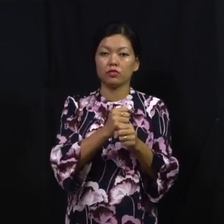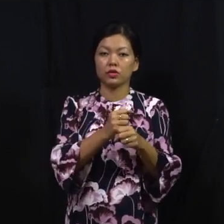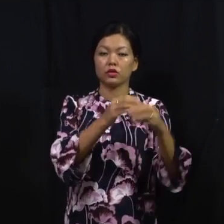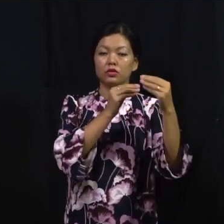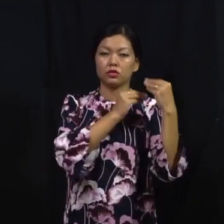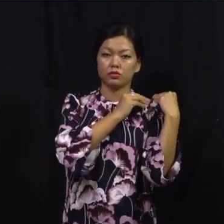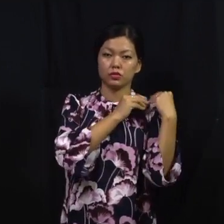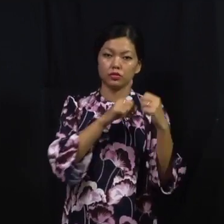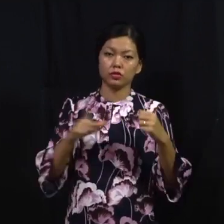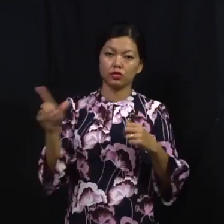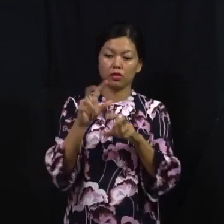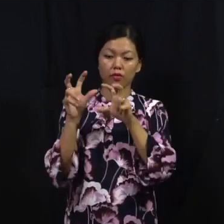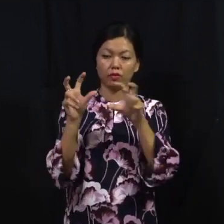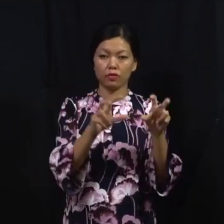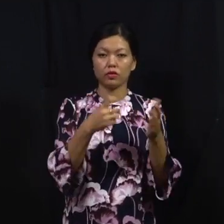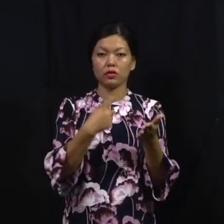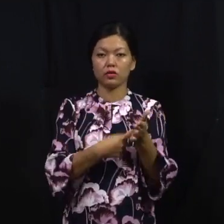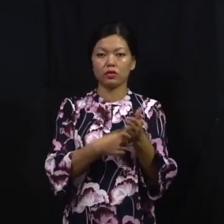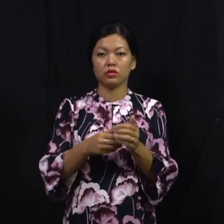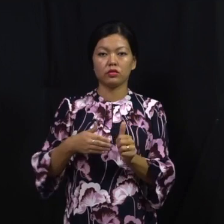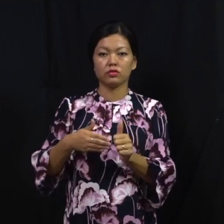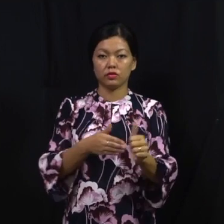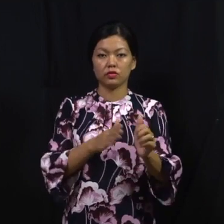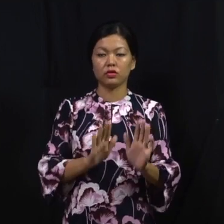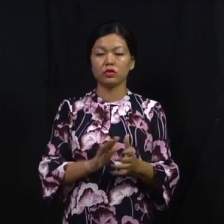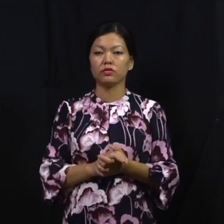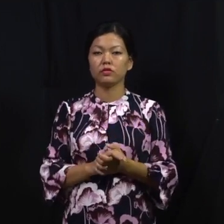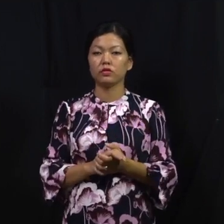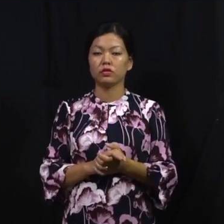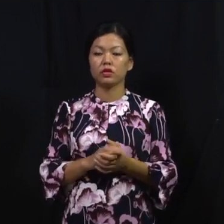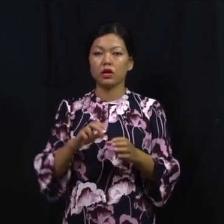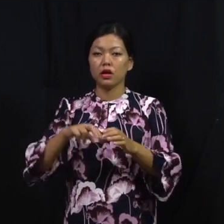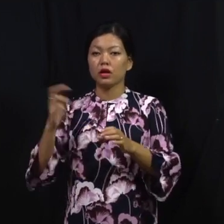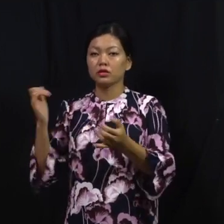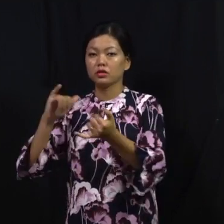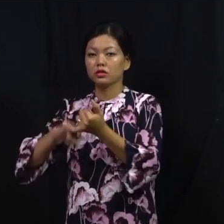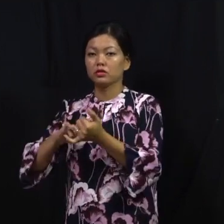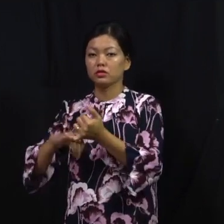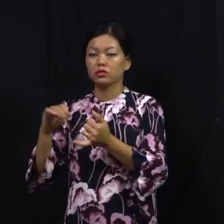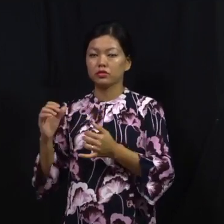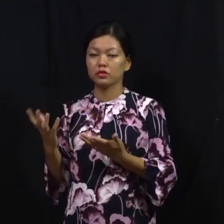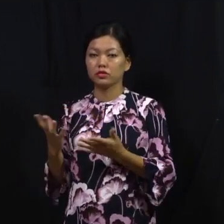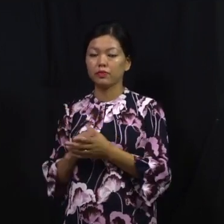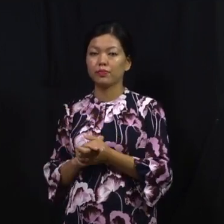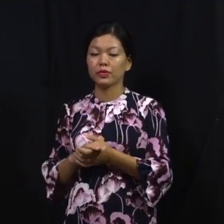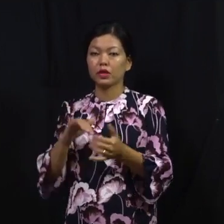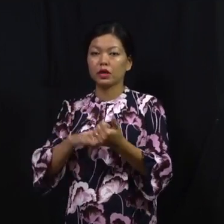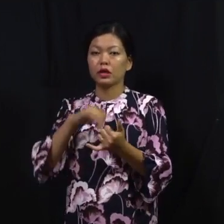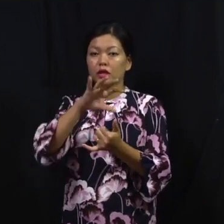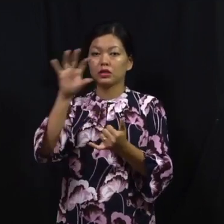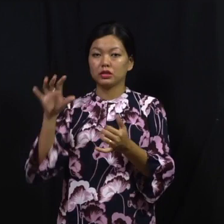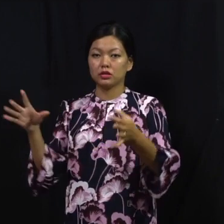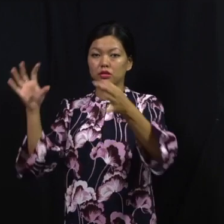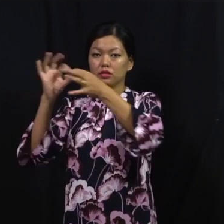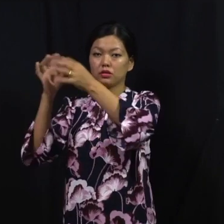okay, through the laws and regulations. And external sovereignty will be how the state have relations